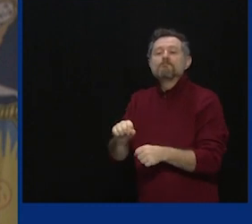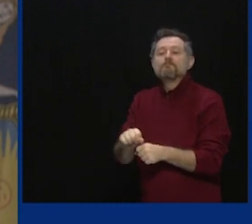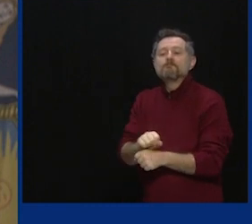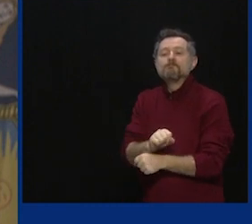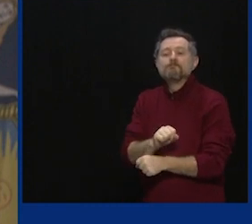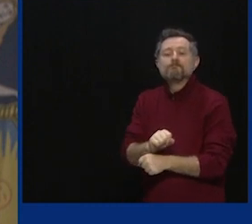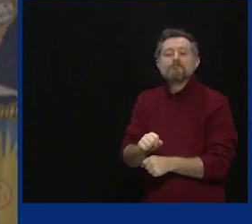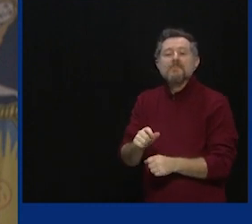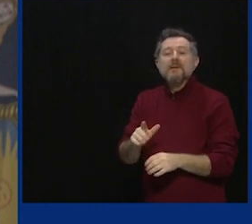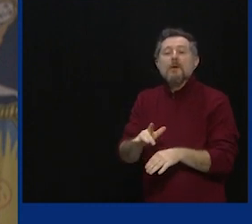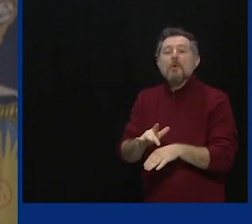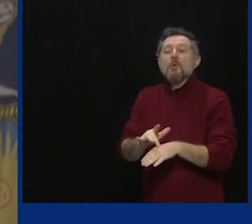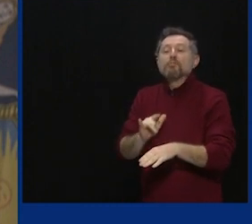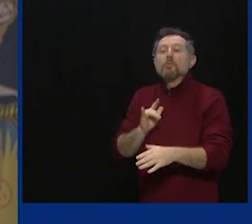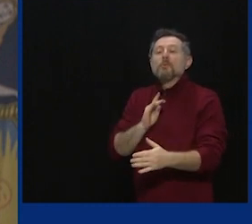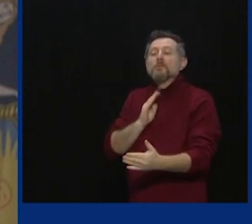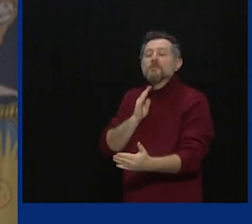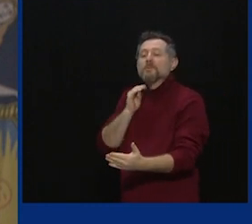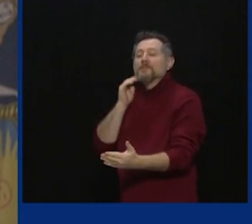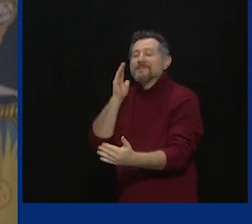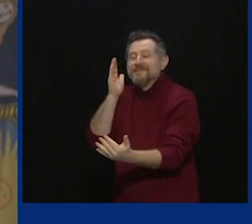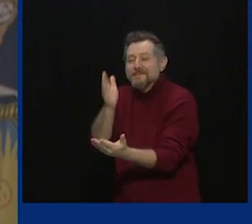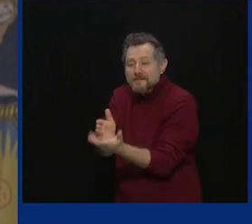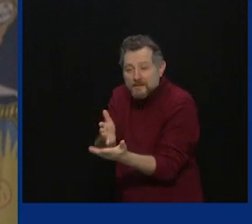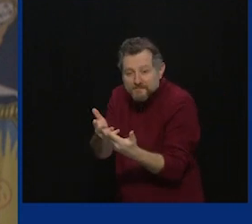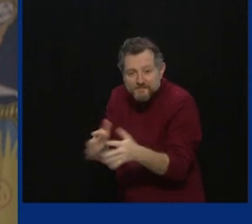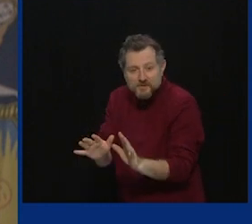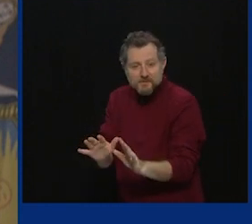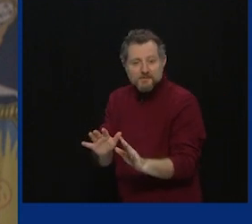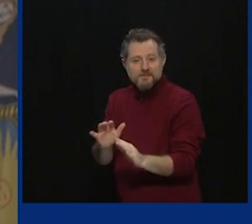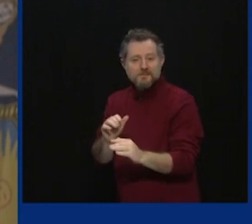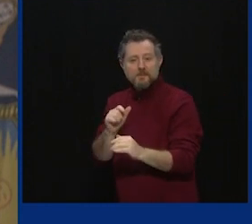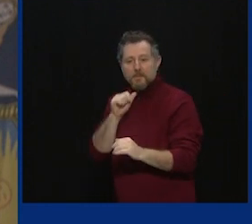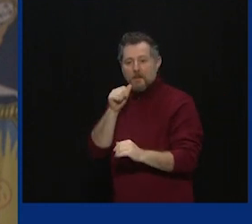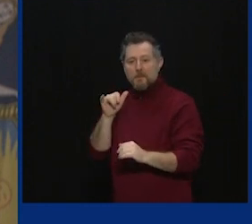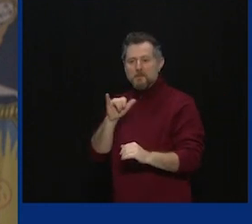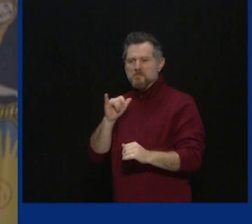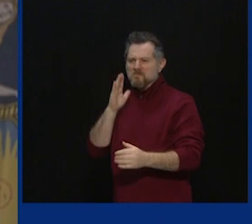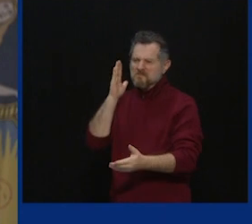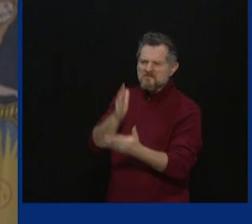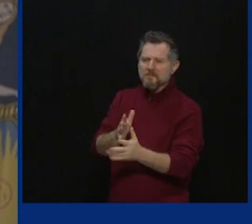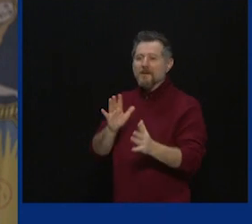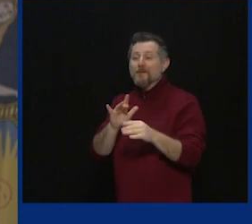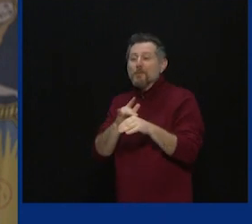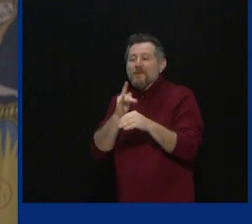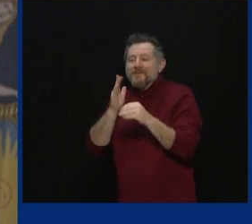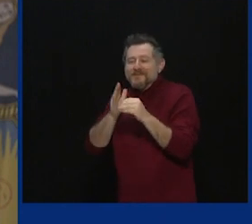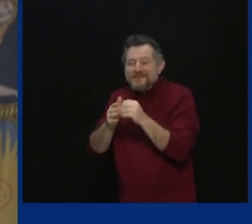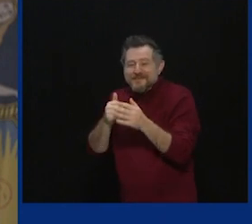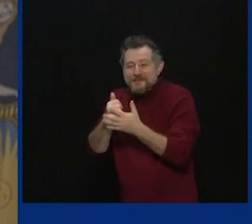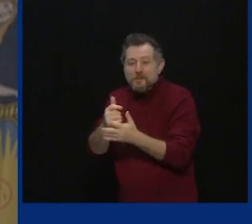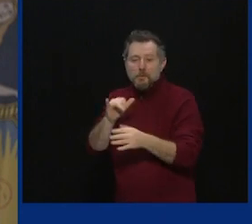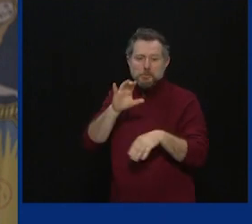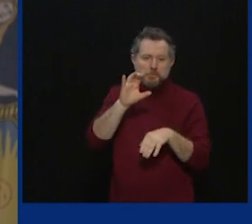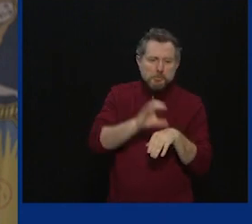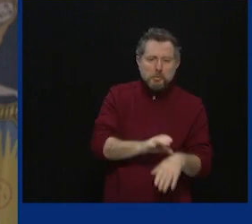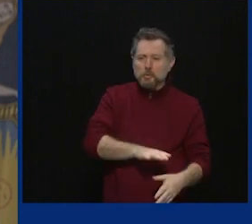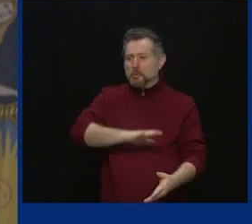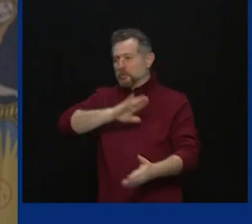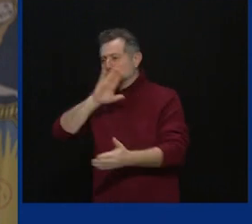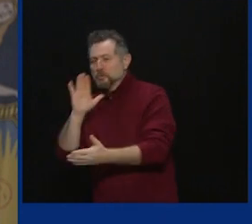unintrusive approach compared to shutting down schools and churches and synagogues and places